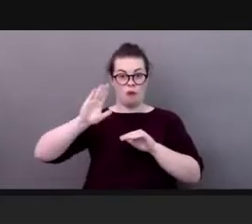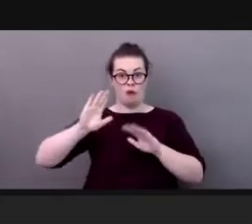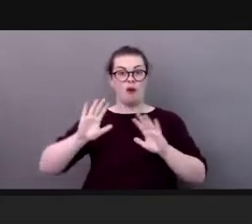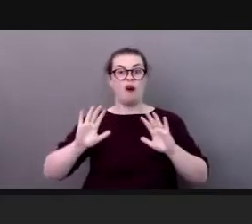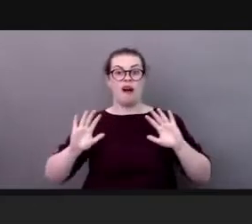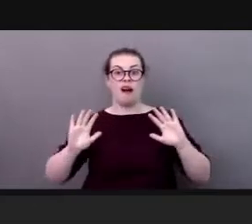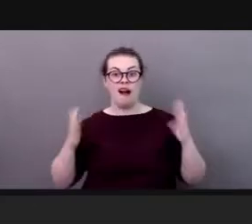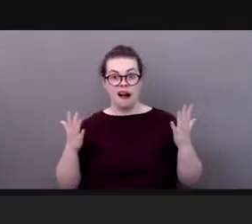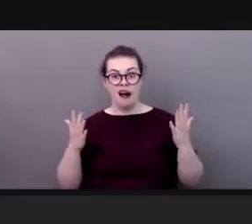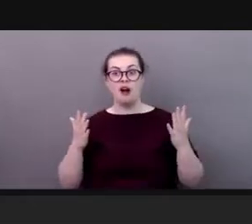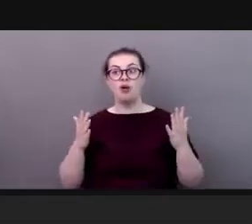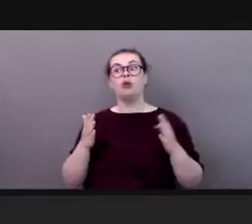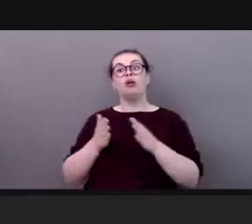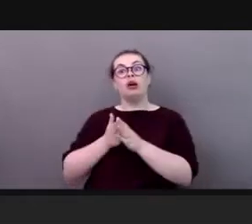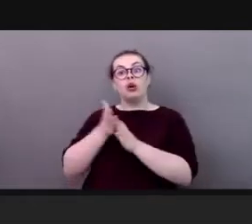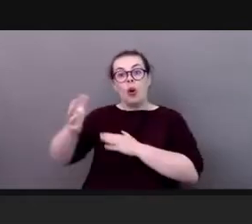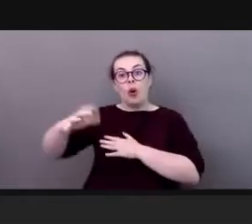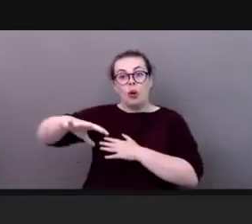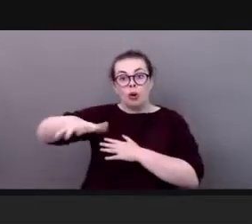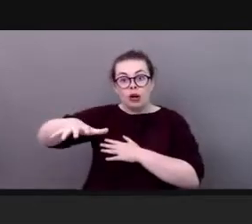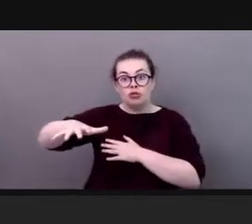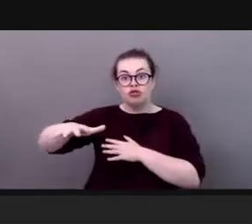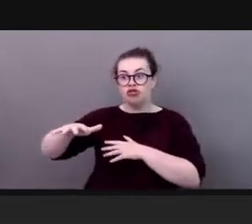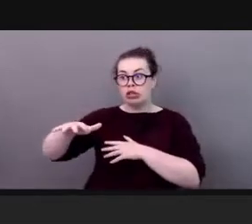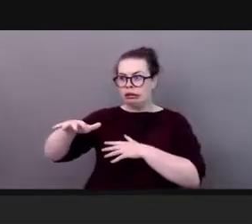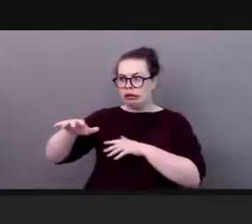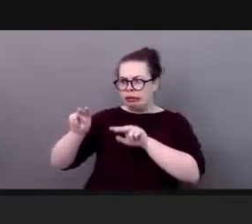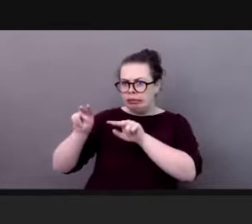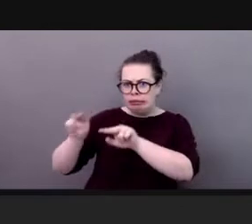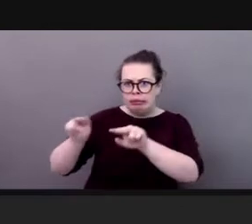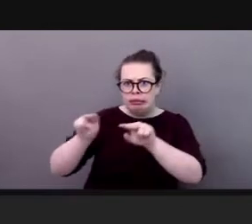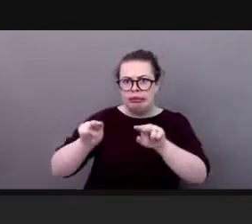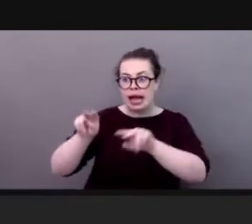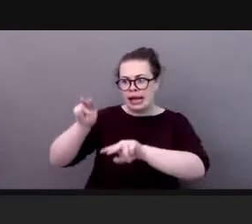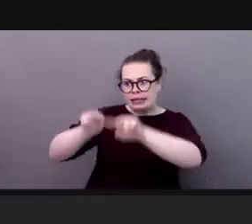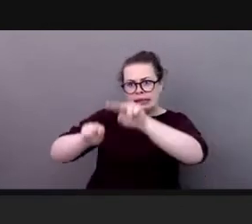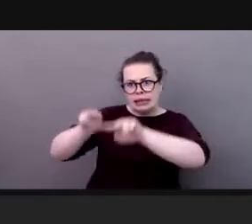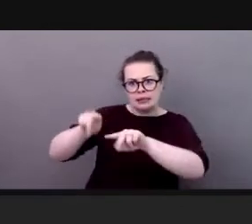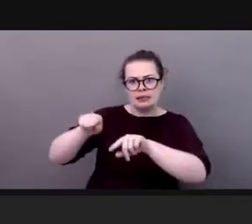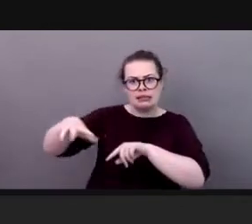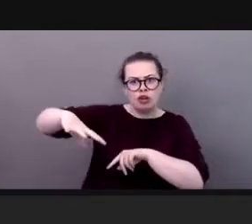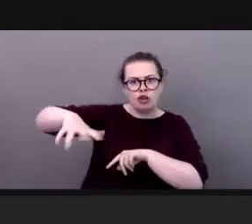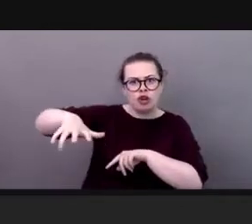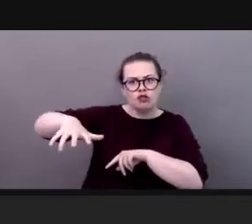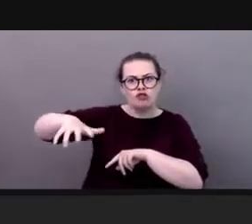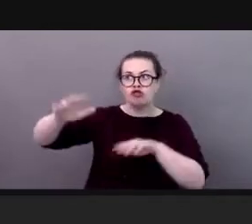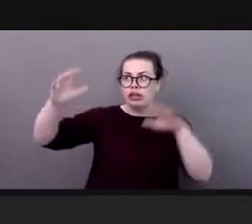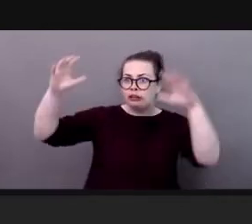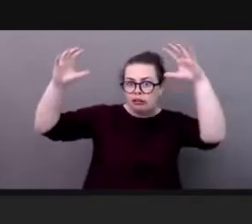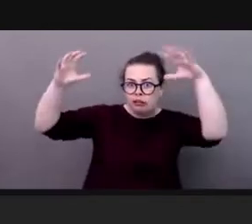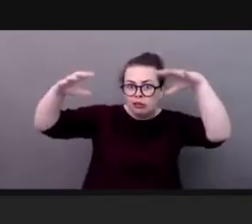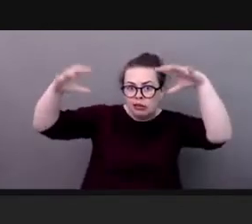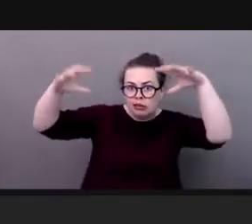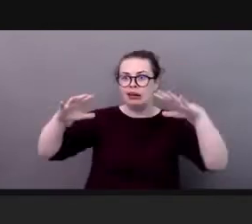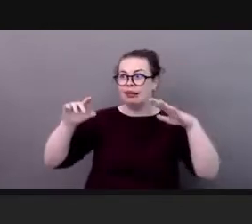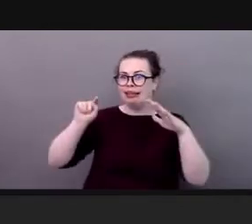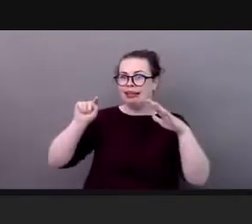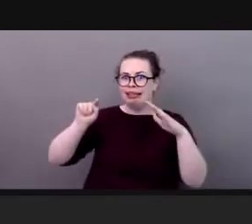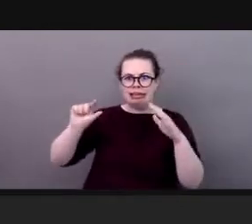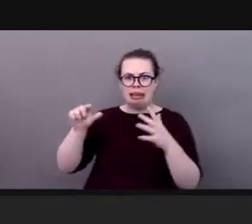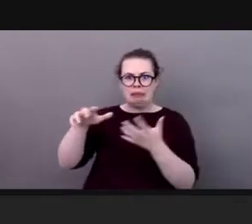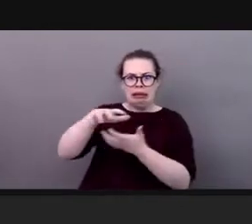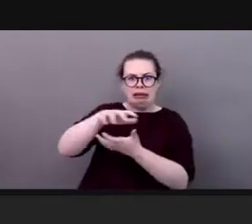climate-related assessments are difficult to come by, or are just being developed, or are complex. So how do we make this simple